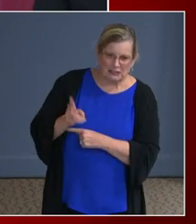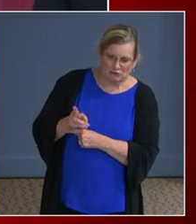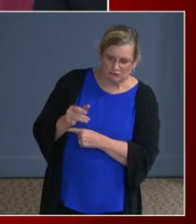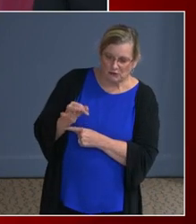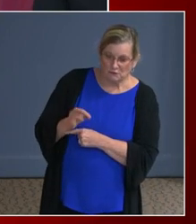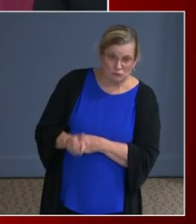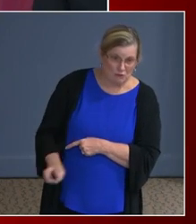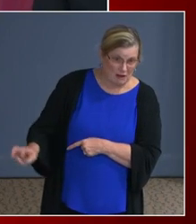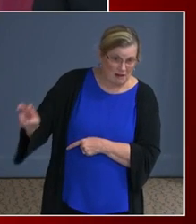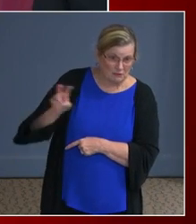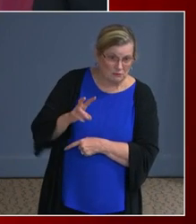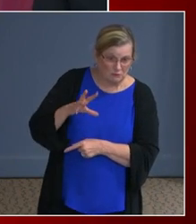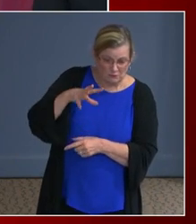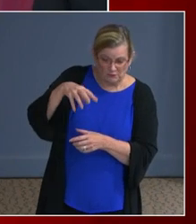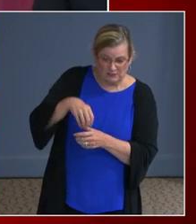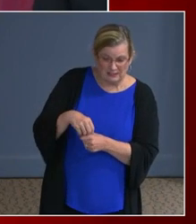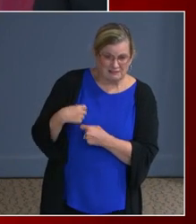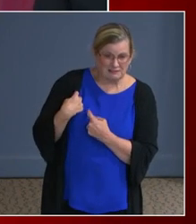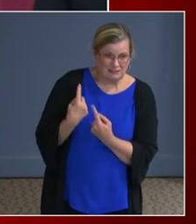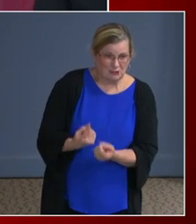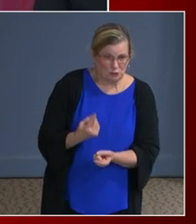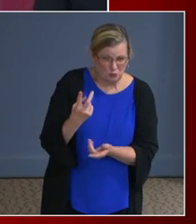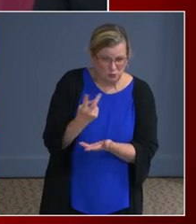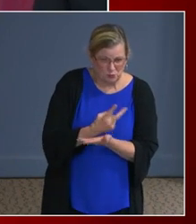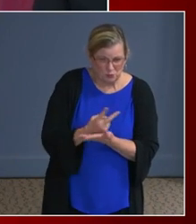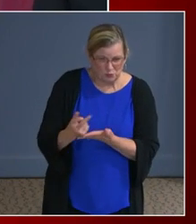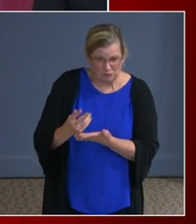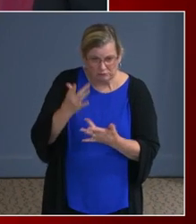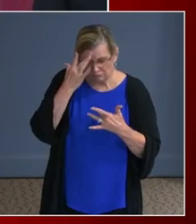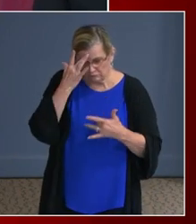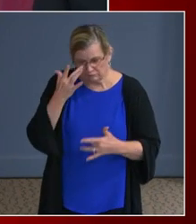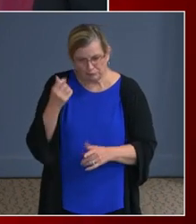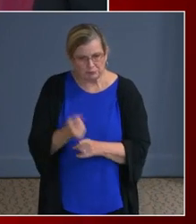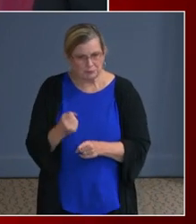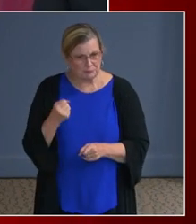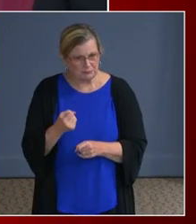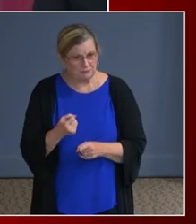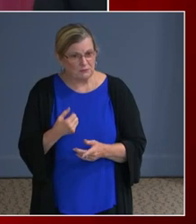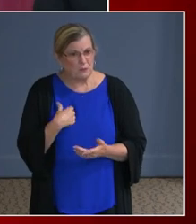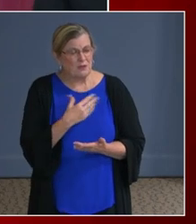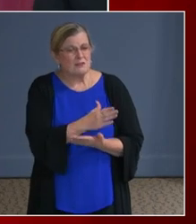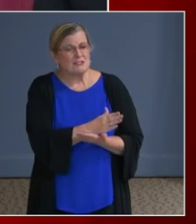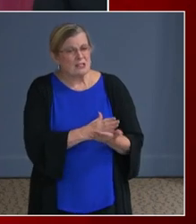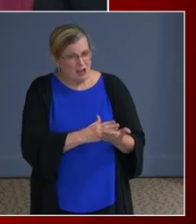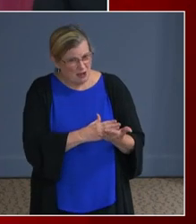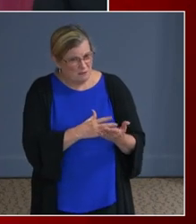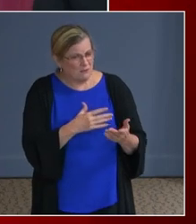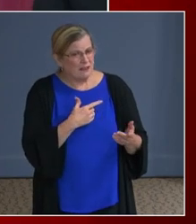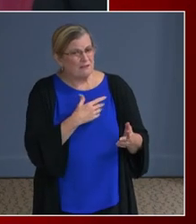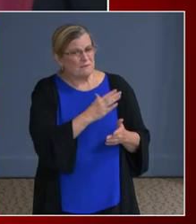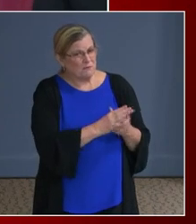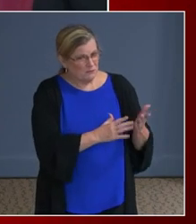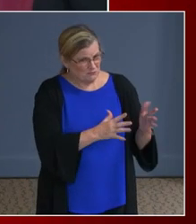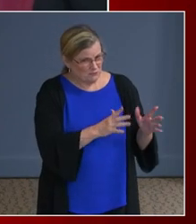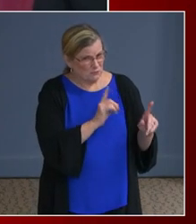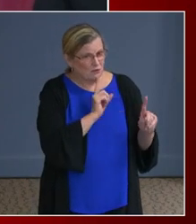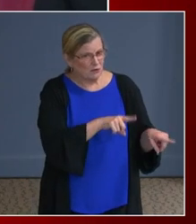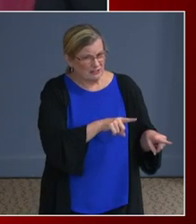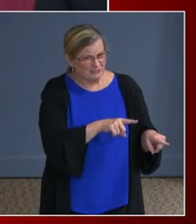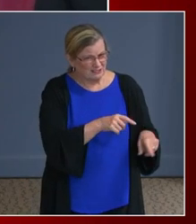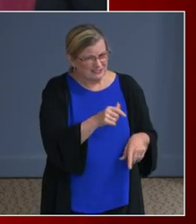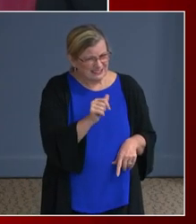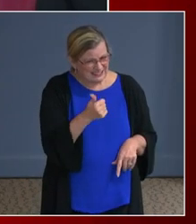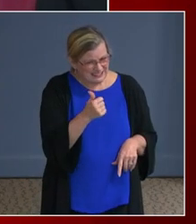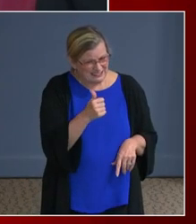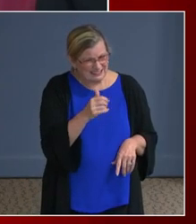2 weeks of being diagnosed. We have cases that we've had to report, close to 10 cases that we've had to report